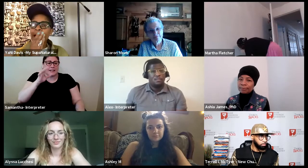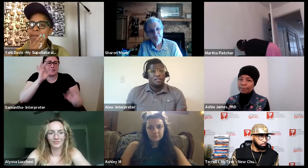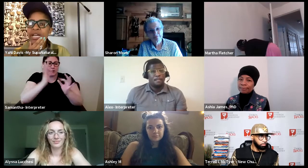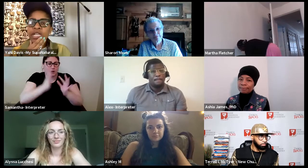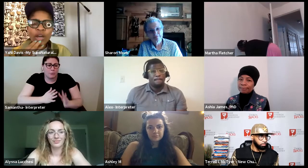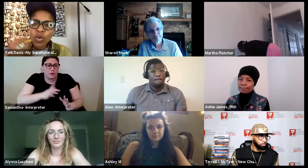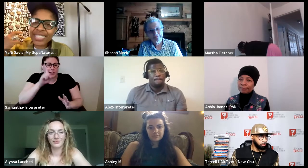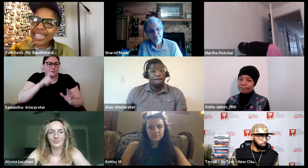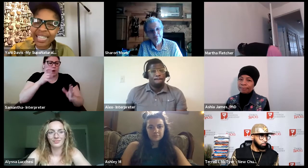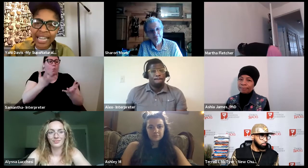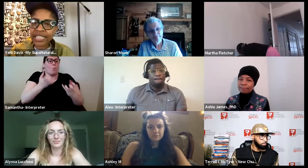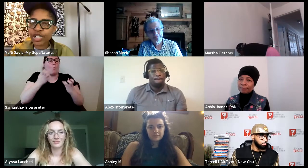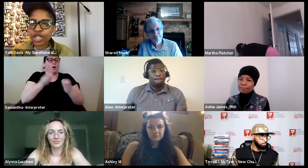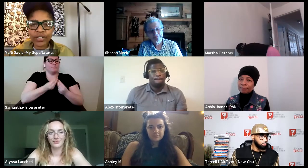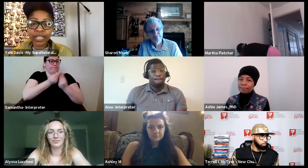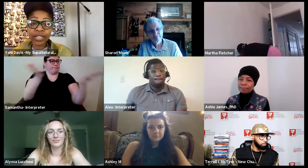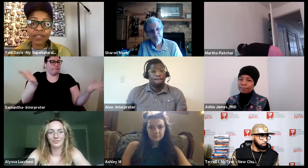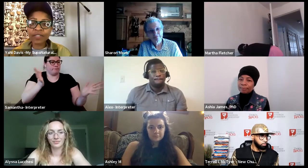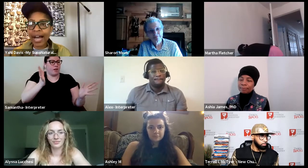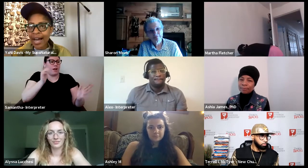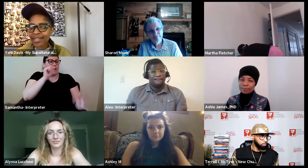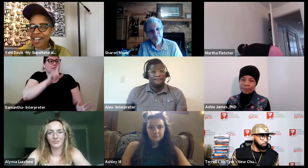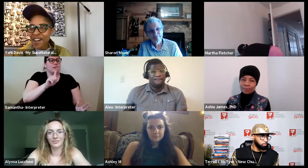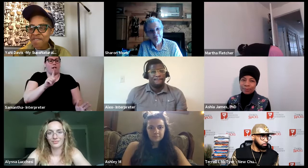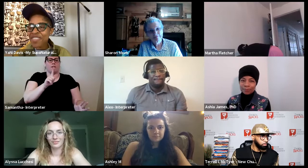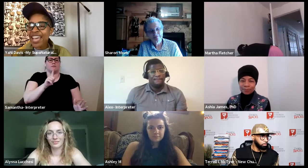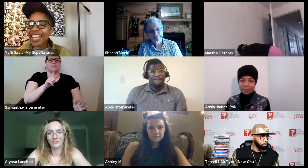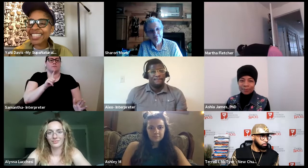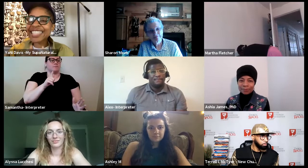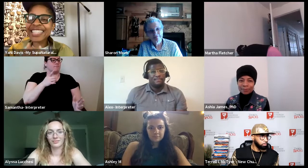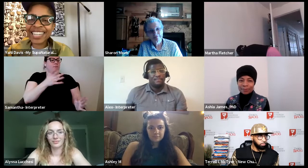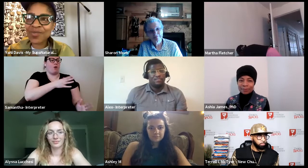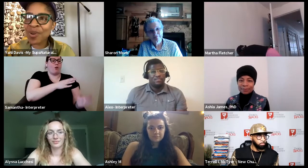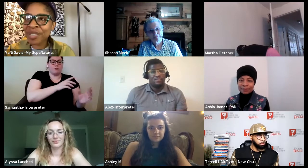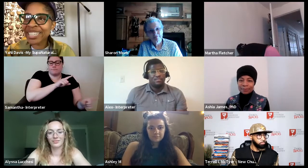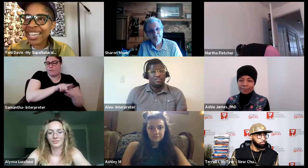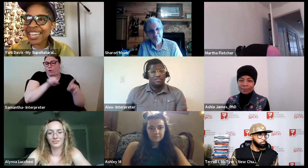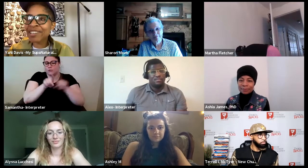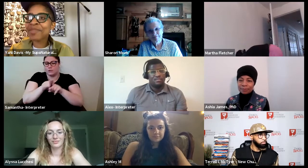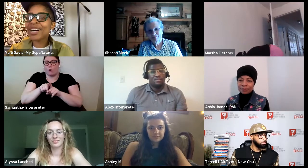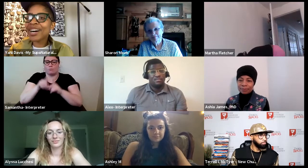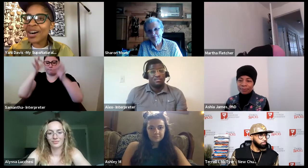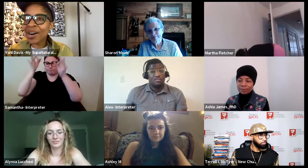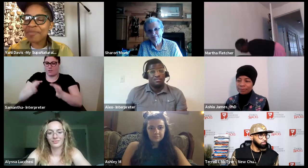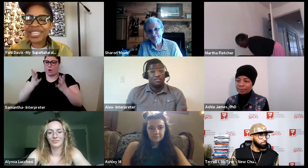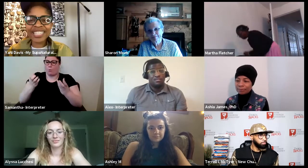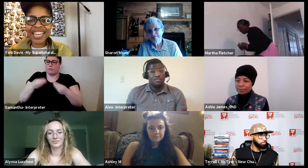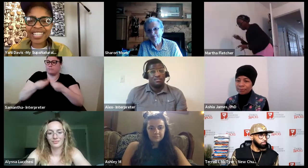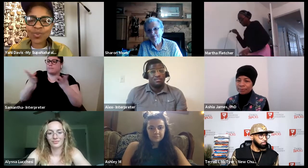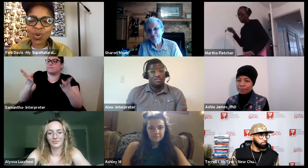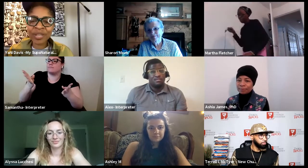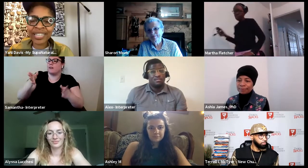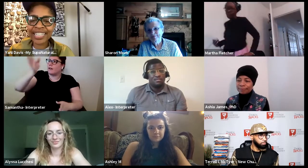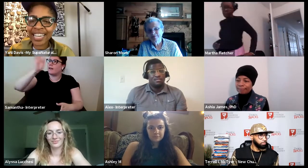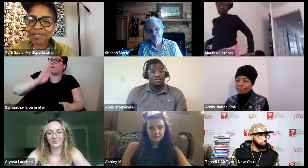world, someone dedicated to sharing the love of God. And this next woman came up.